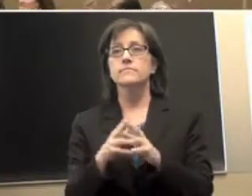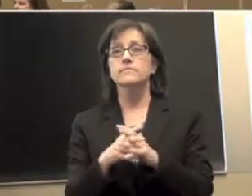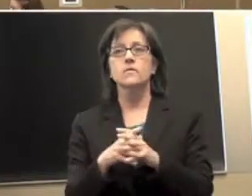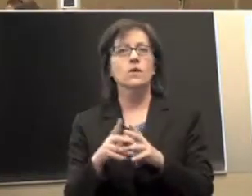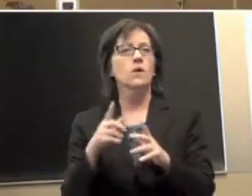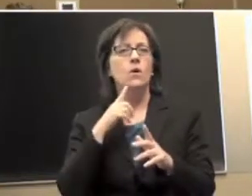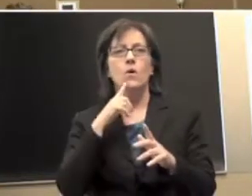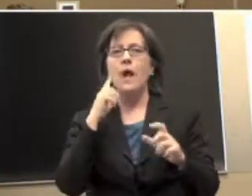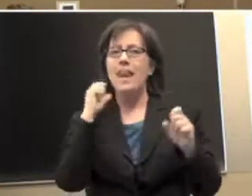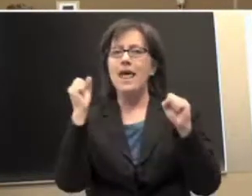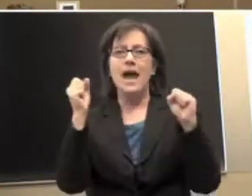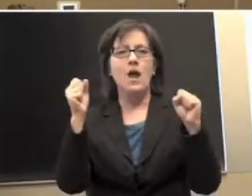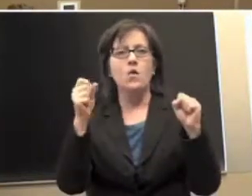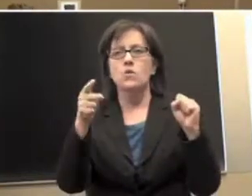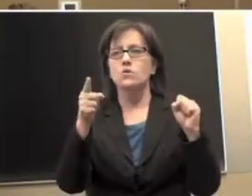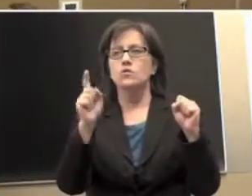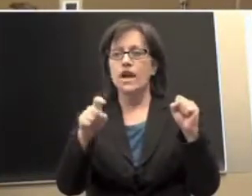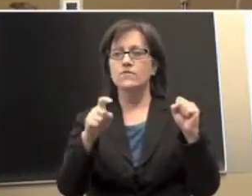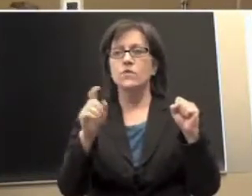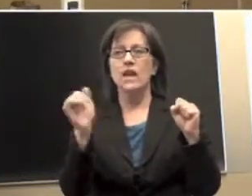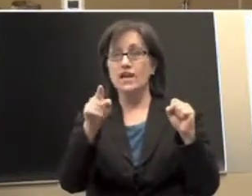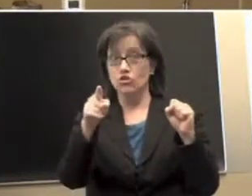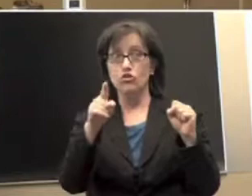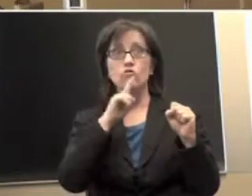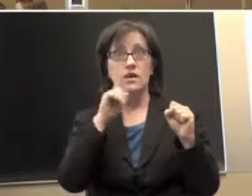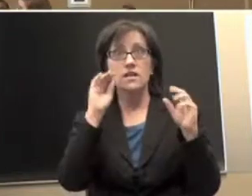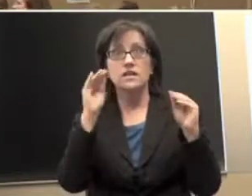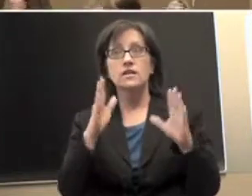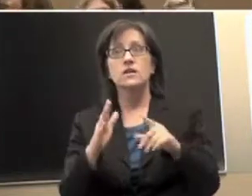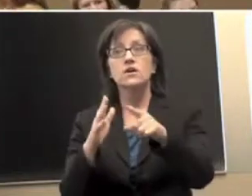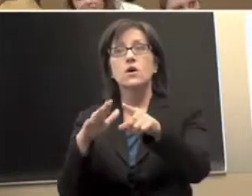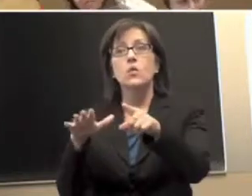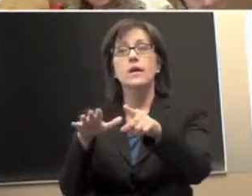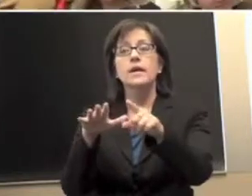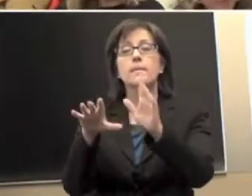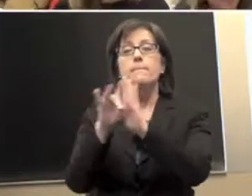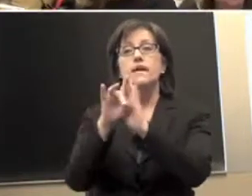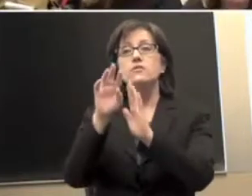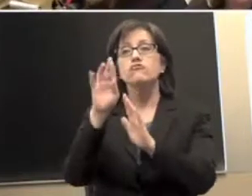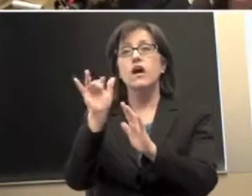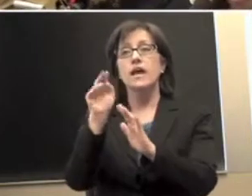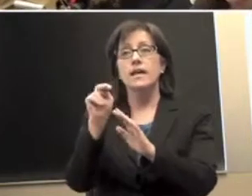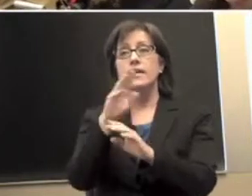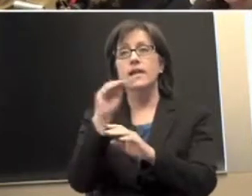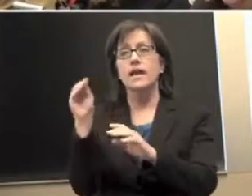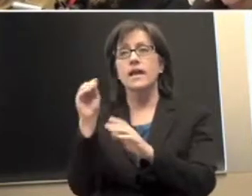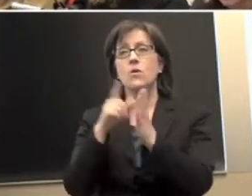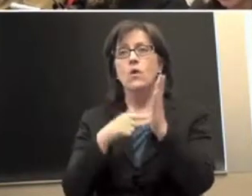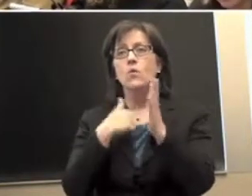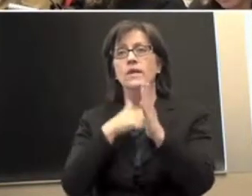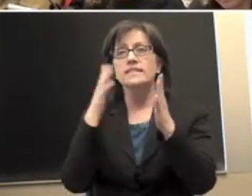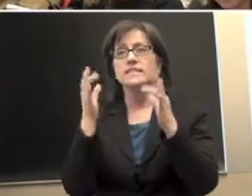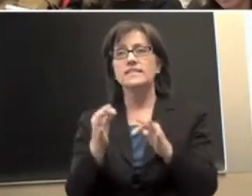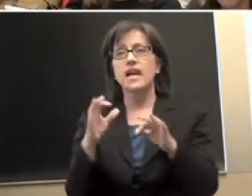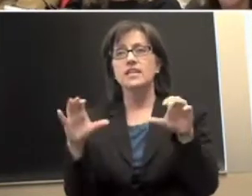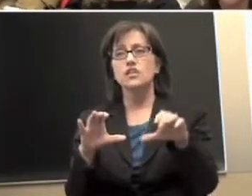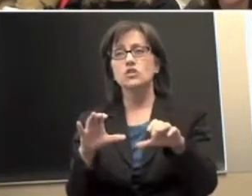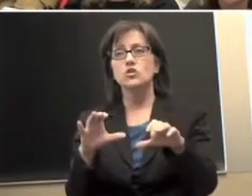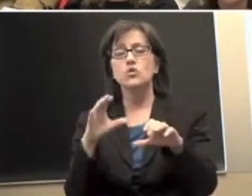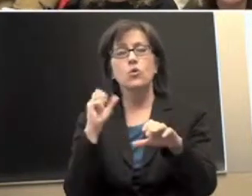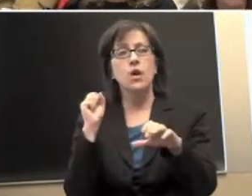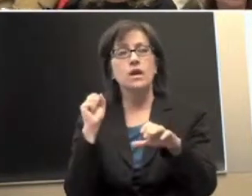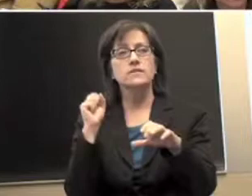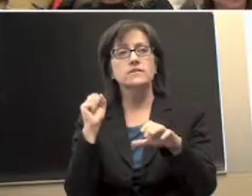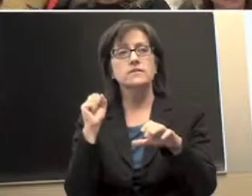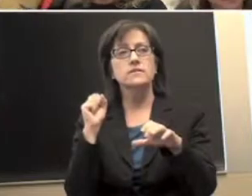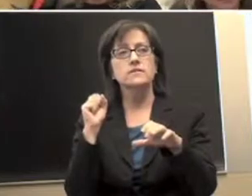Ryan. Loud, really loud, like you're a teacher. We took Ryan, and what we decided to do